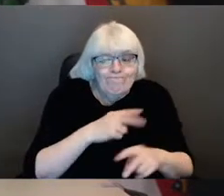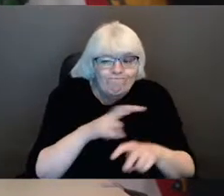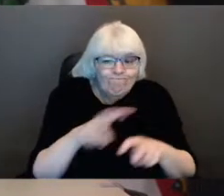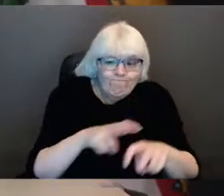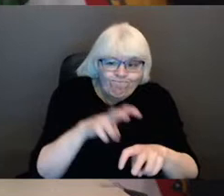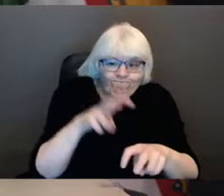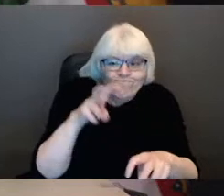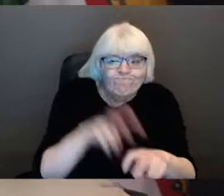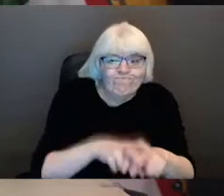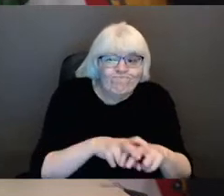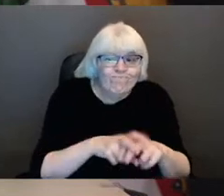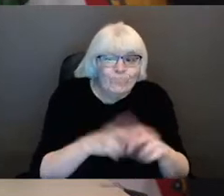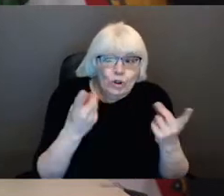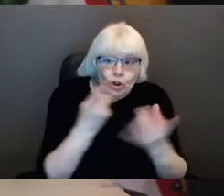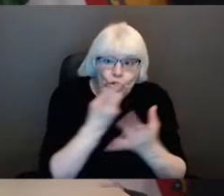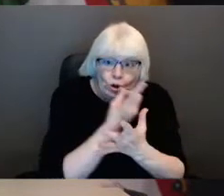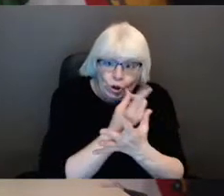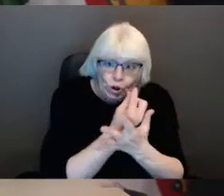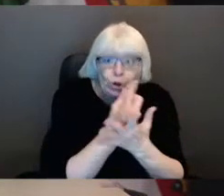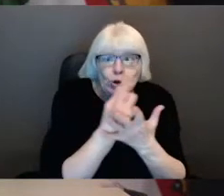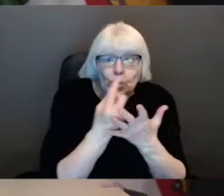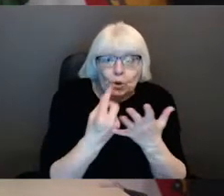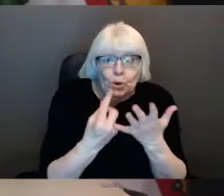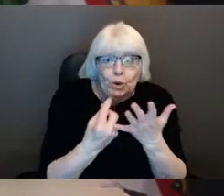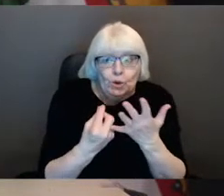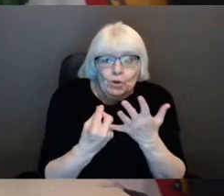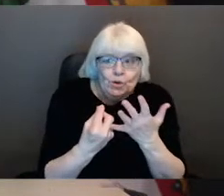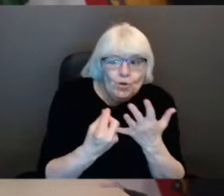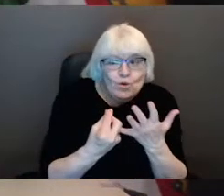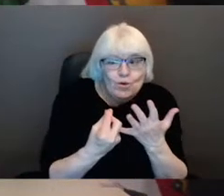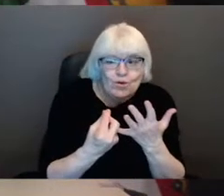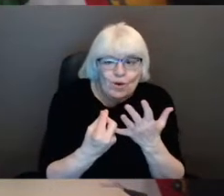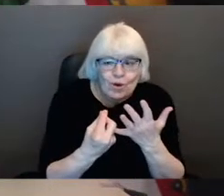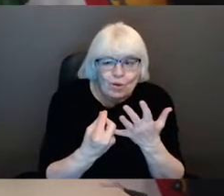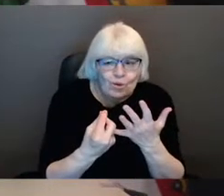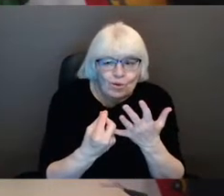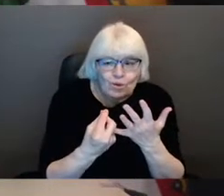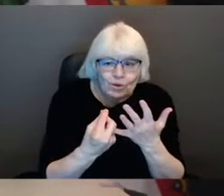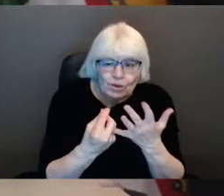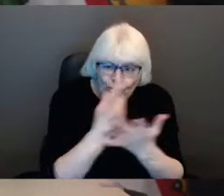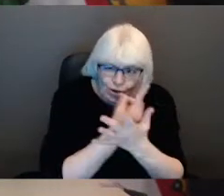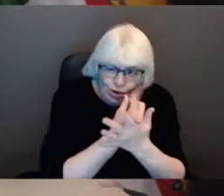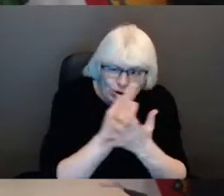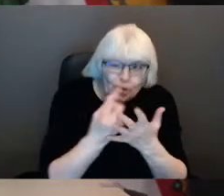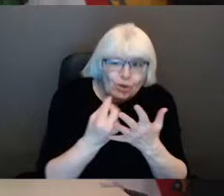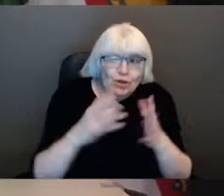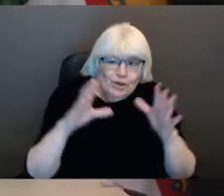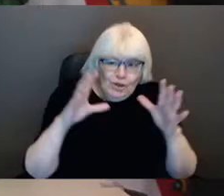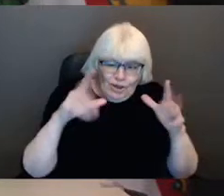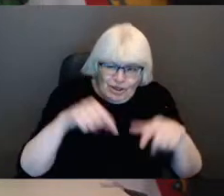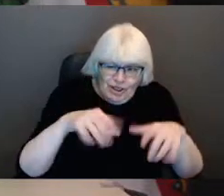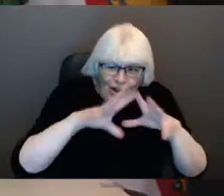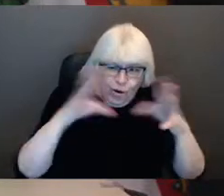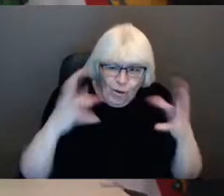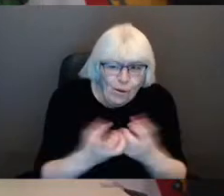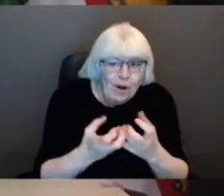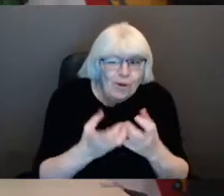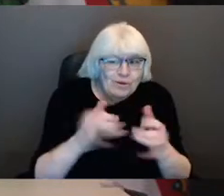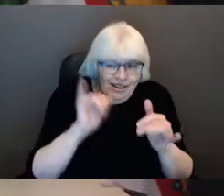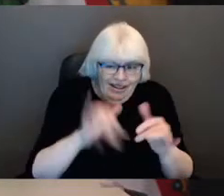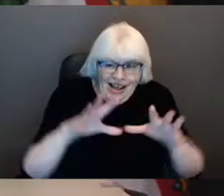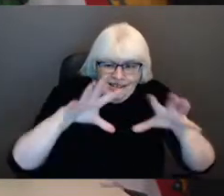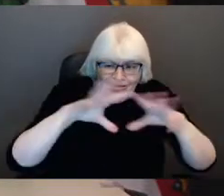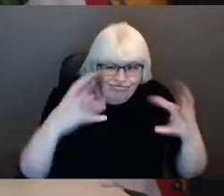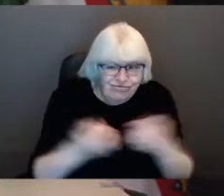get any particular joy from doing it. We're in a worldwide health pandemic that has killed millions worldwide, that has killed hundreds of